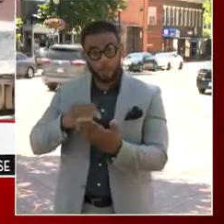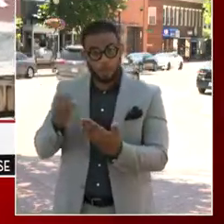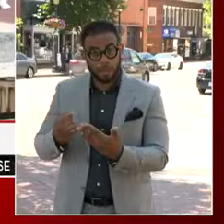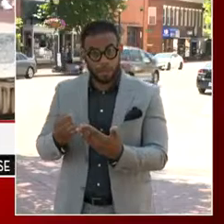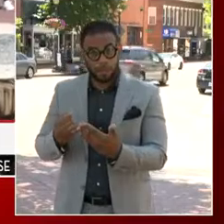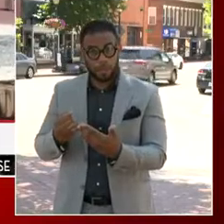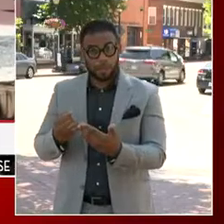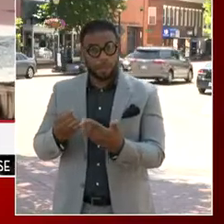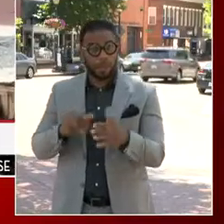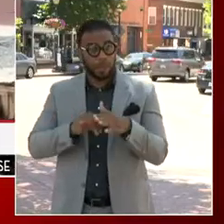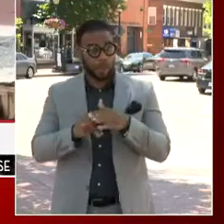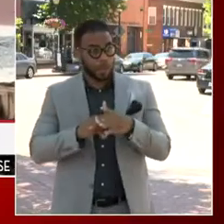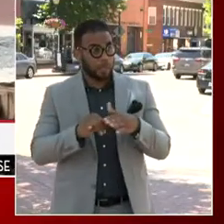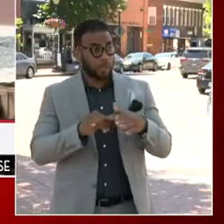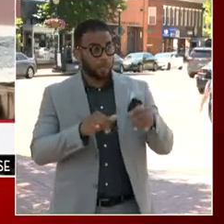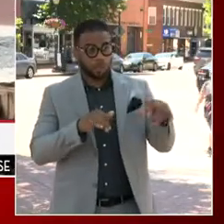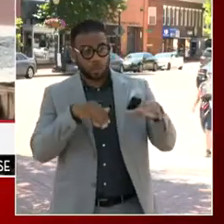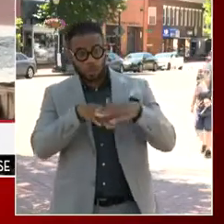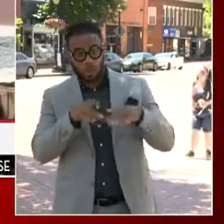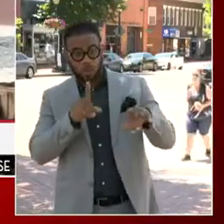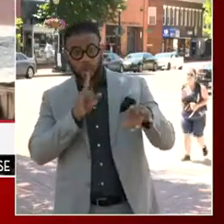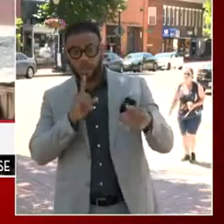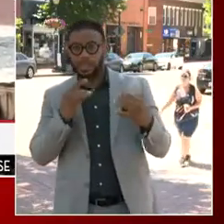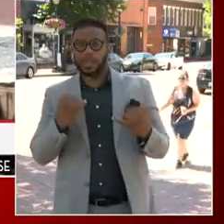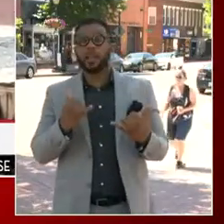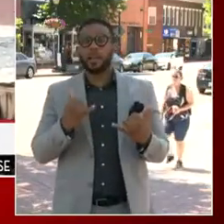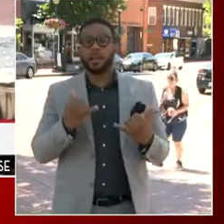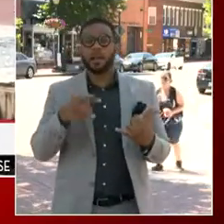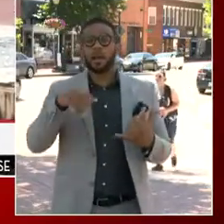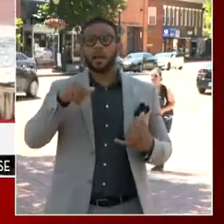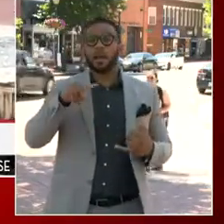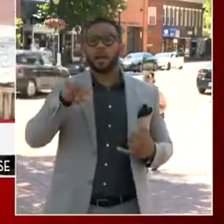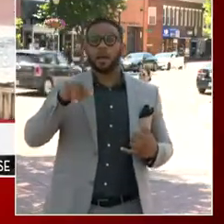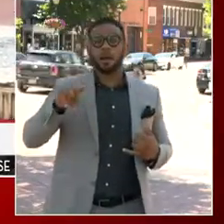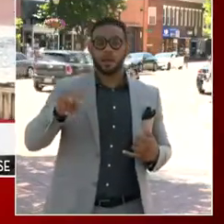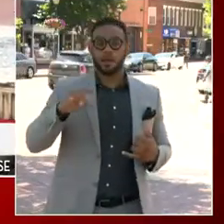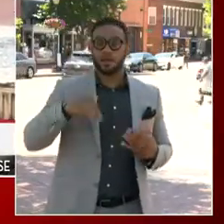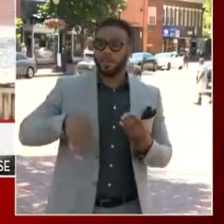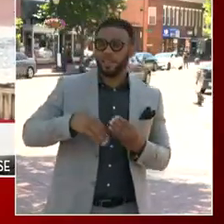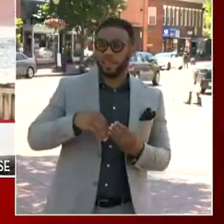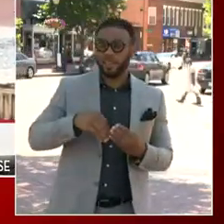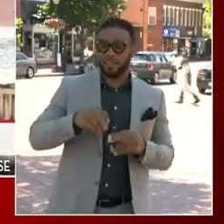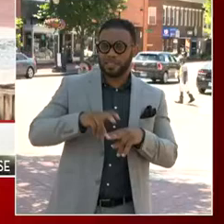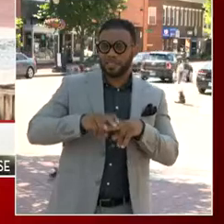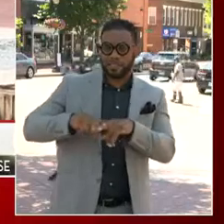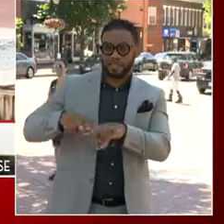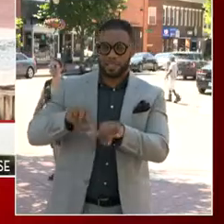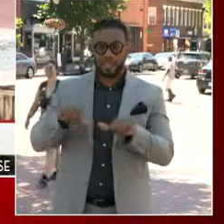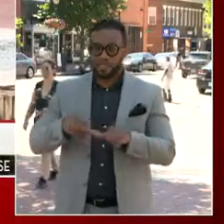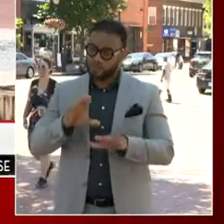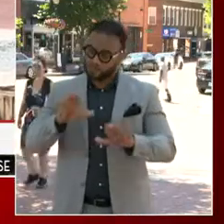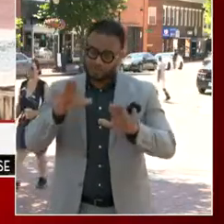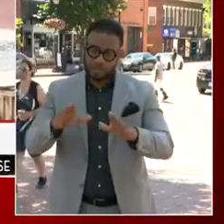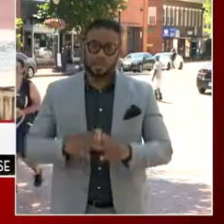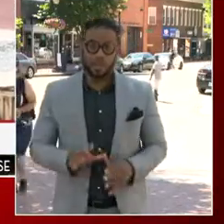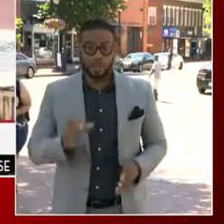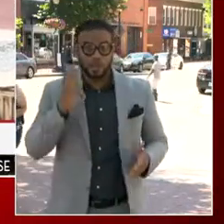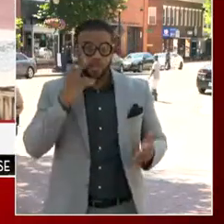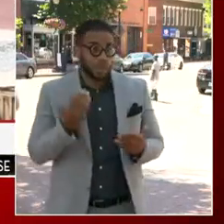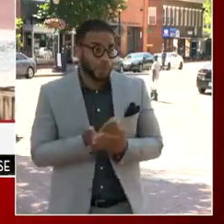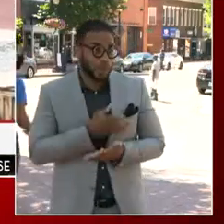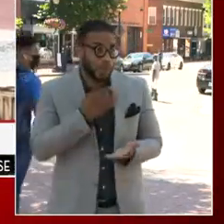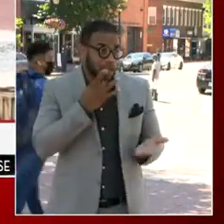project, the metro entrance, where there is now a pavilion, and we've added a seating area, which is excellent. You'll see